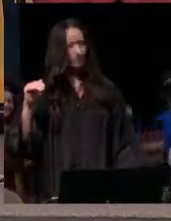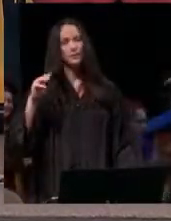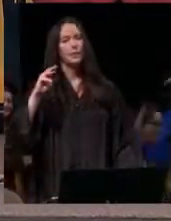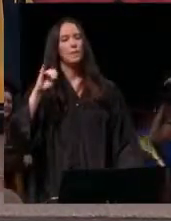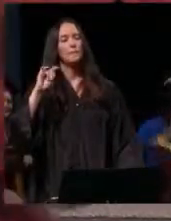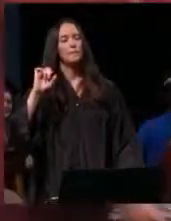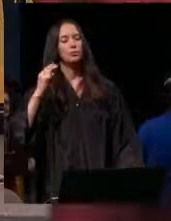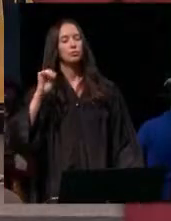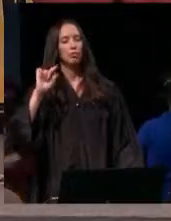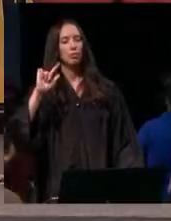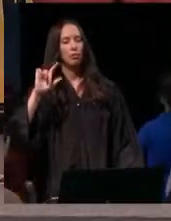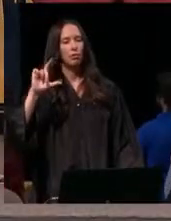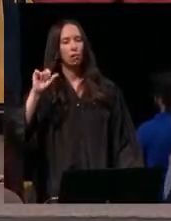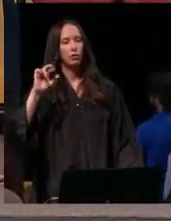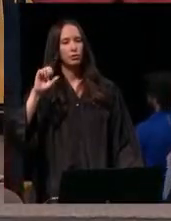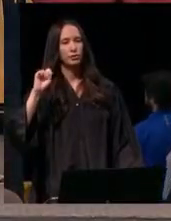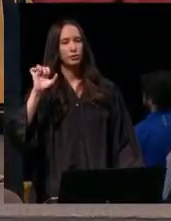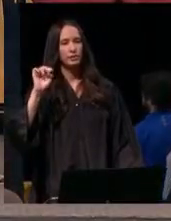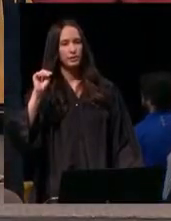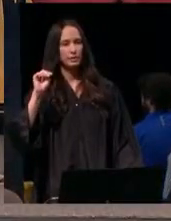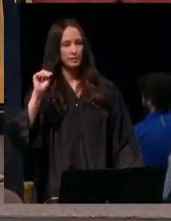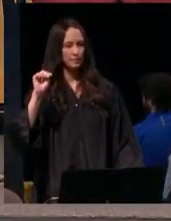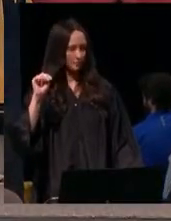Mitchell Larson.